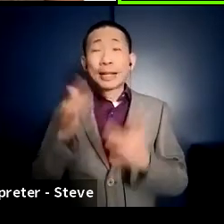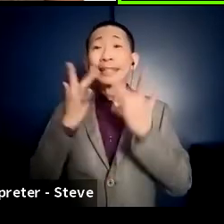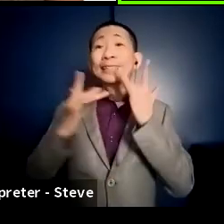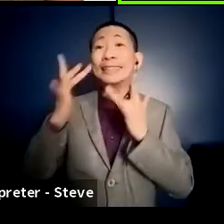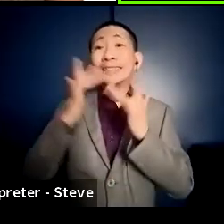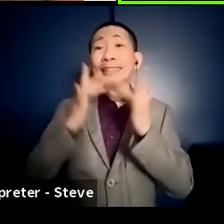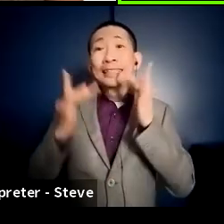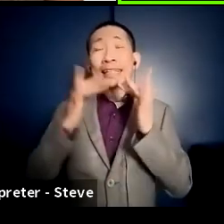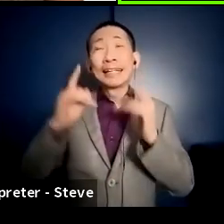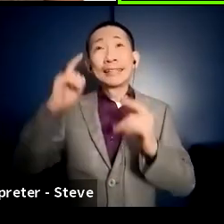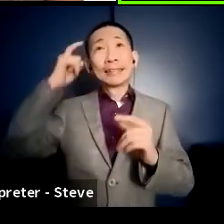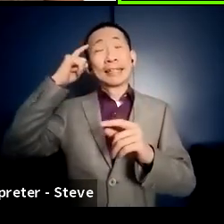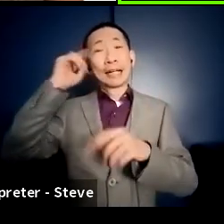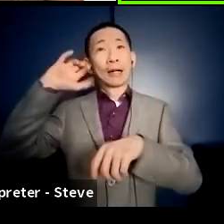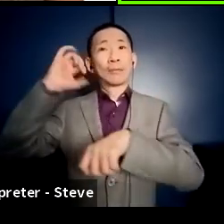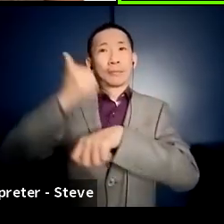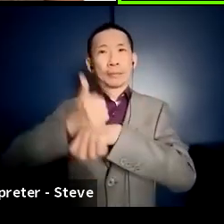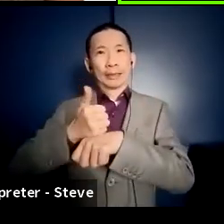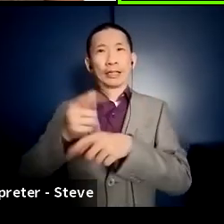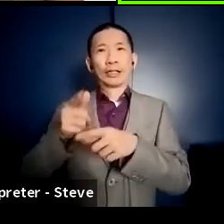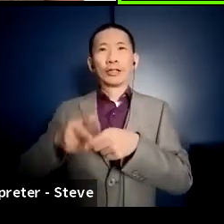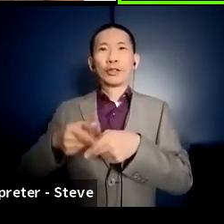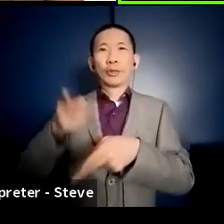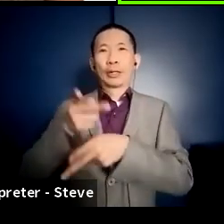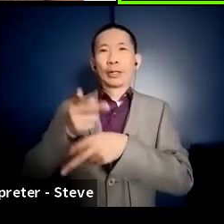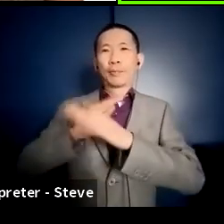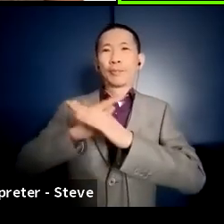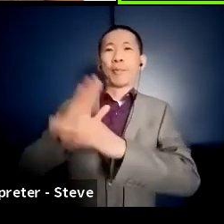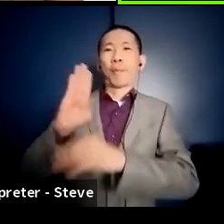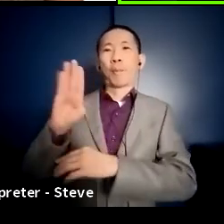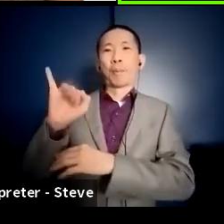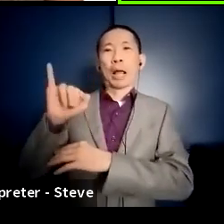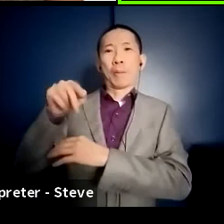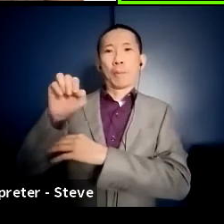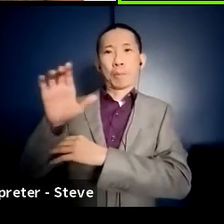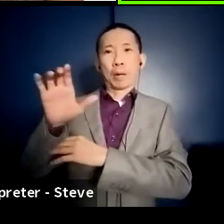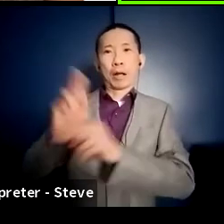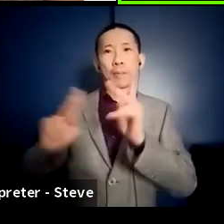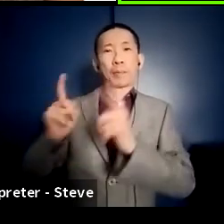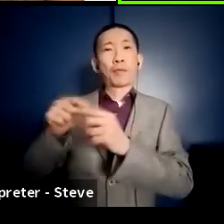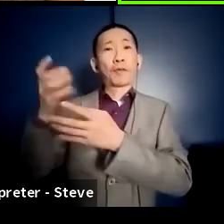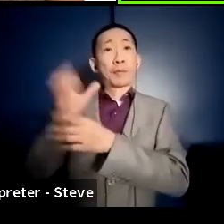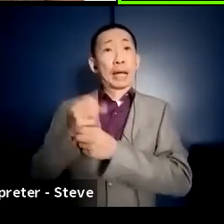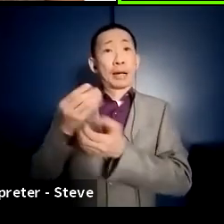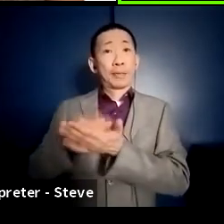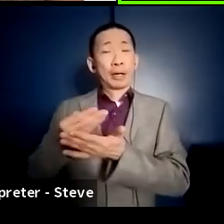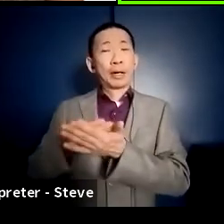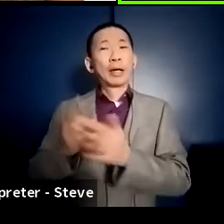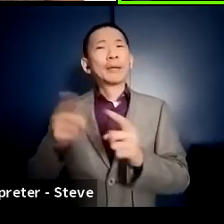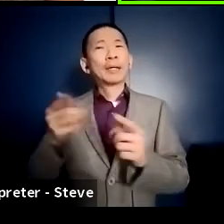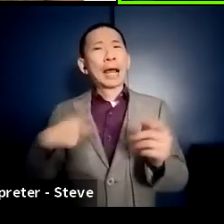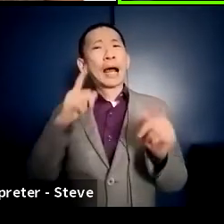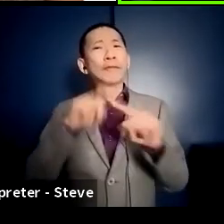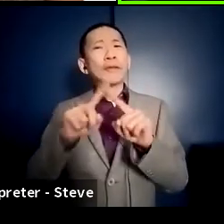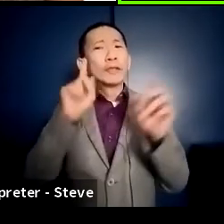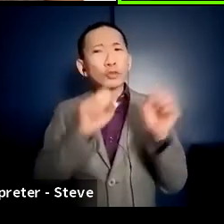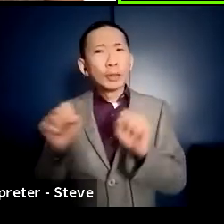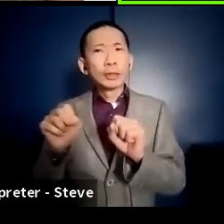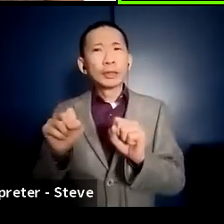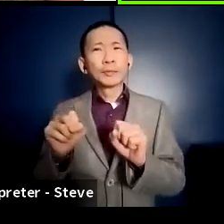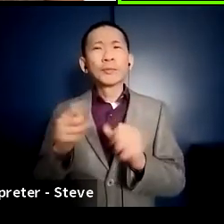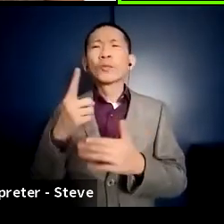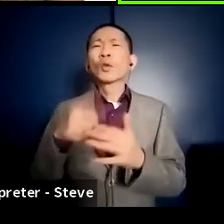into place so mainly to keep BIPOC people from, you know, getting the money and stuff. Anyway, but there's other strategies. But what